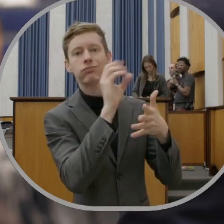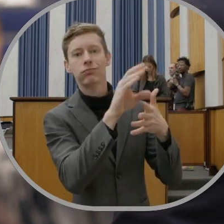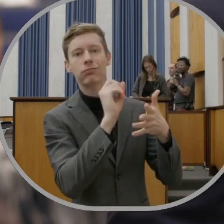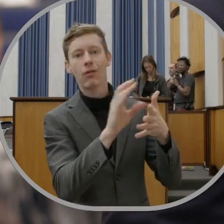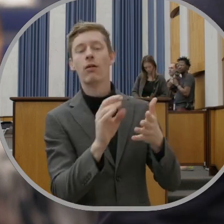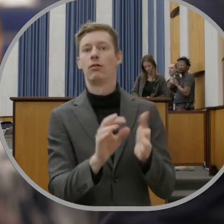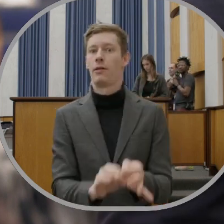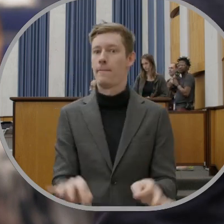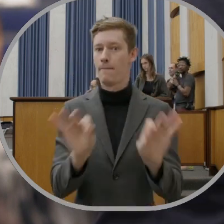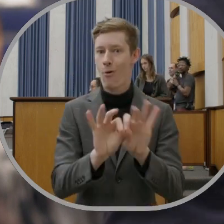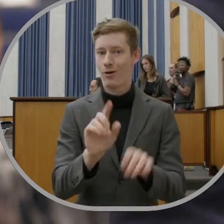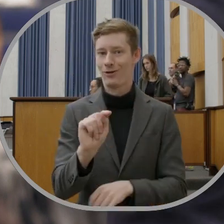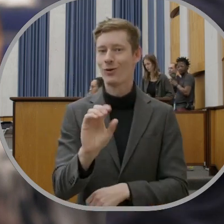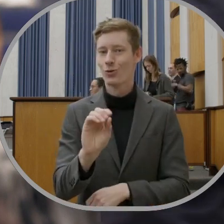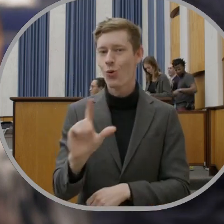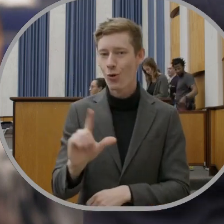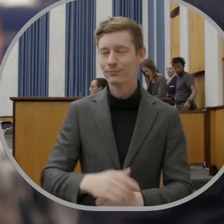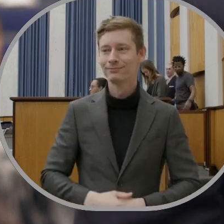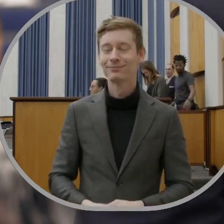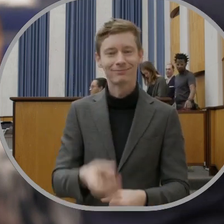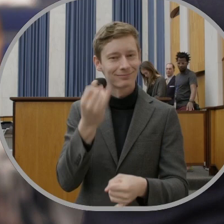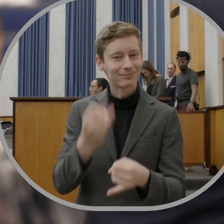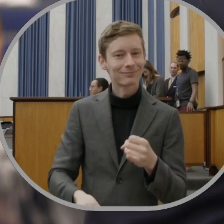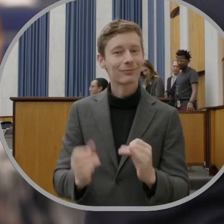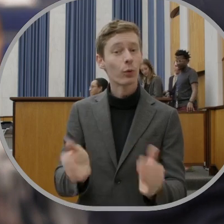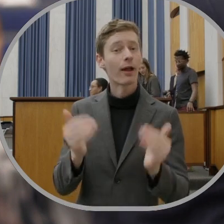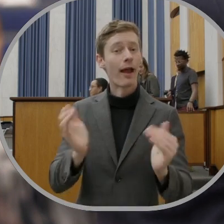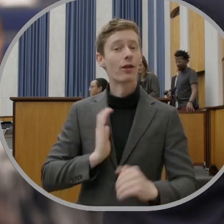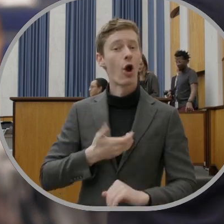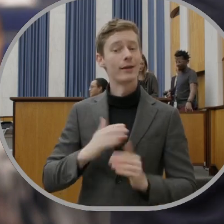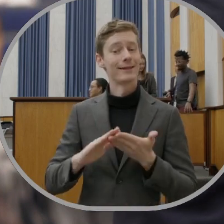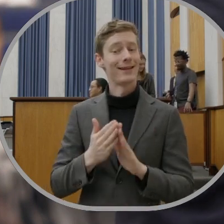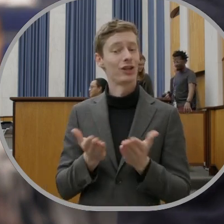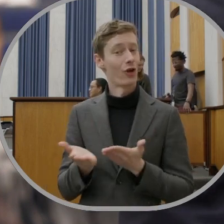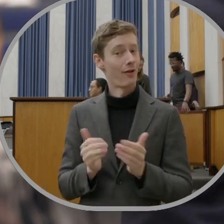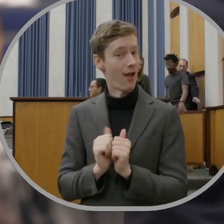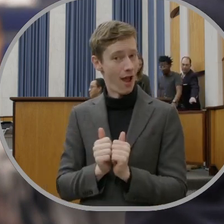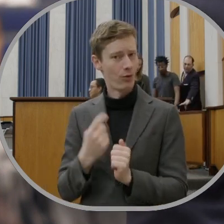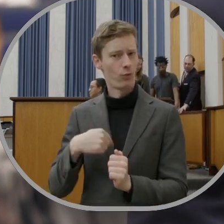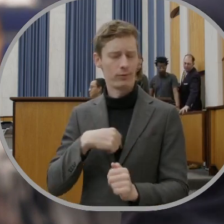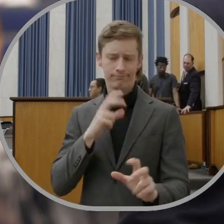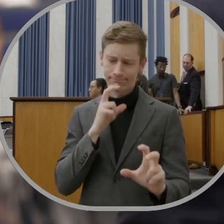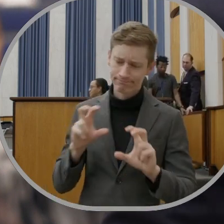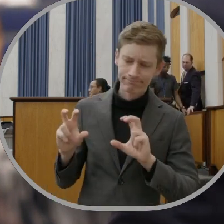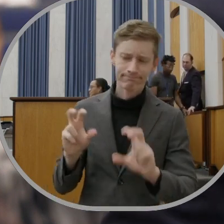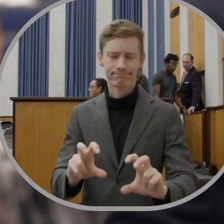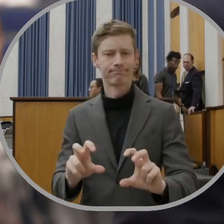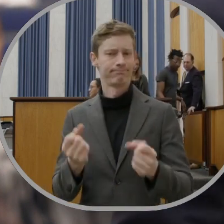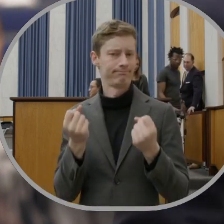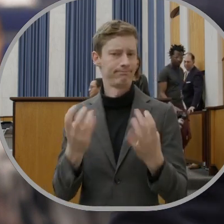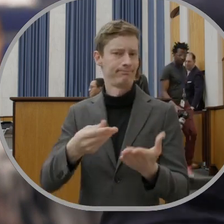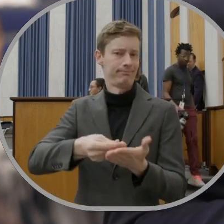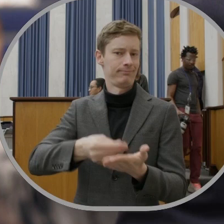Lastly, continuing our efforts to enhance critical city services, we're devoting substantial resources to simplify